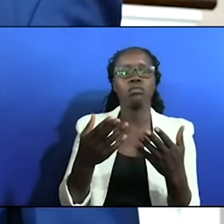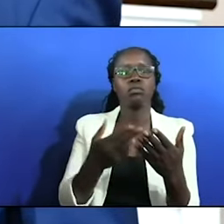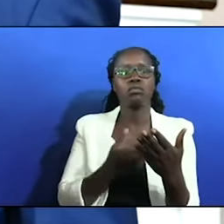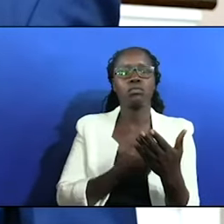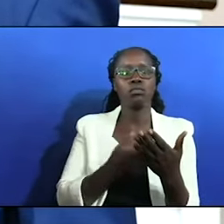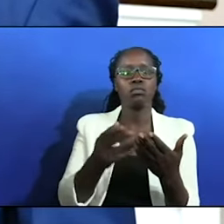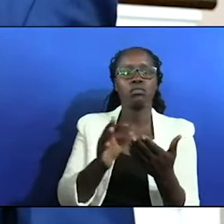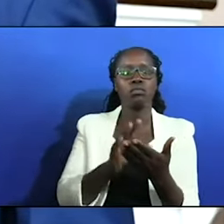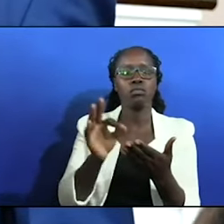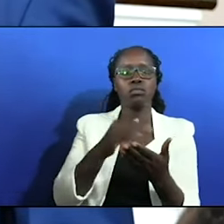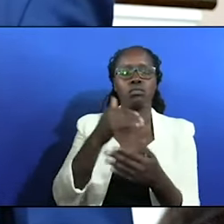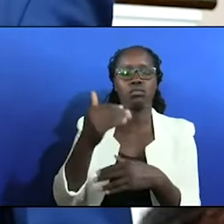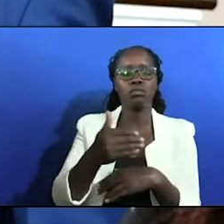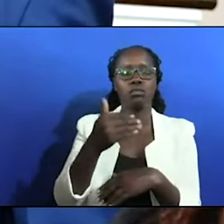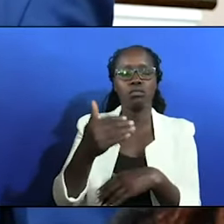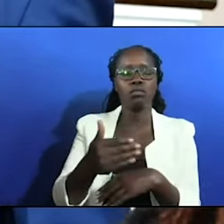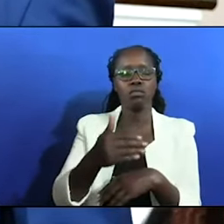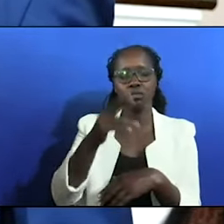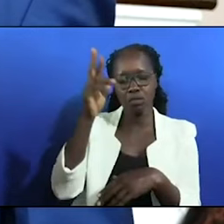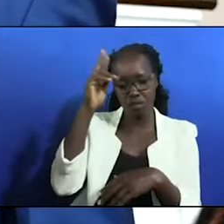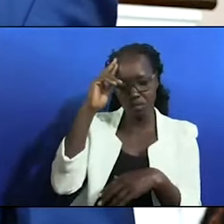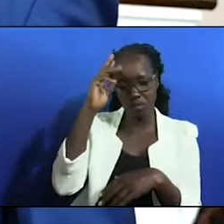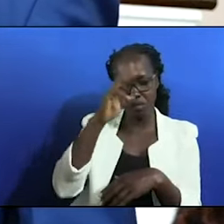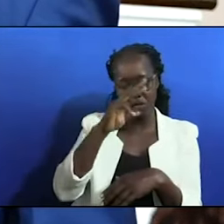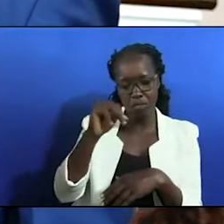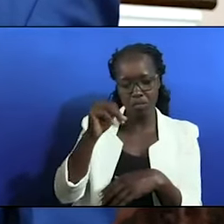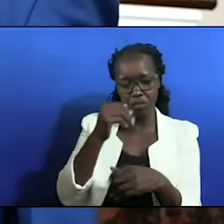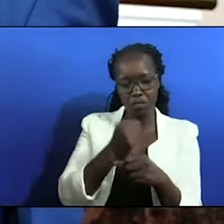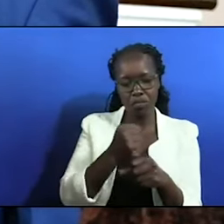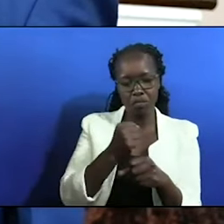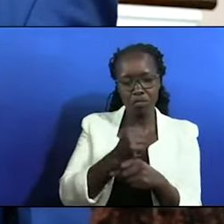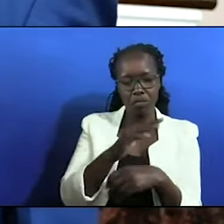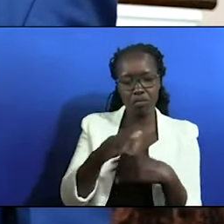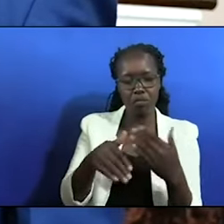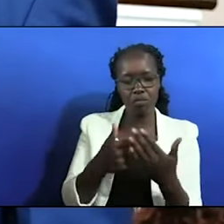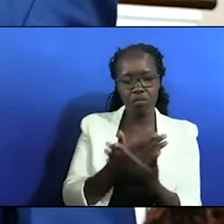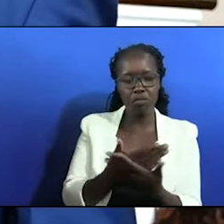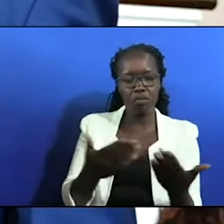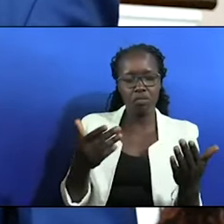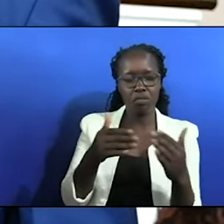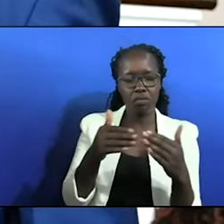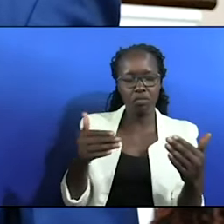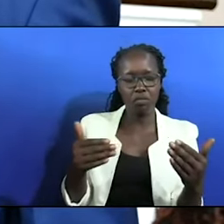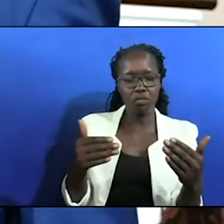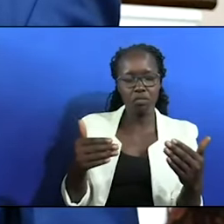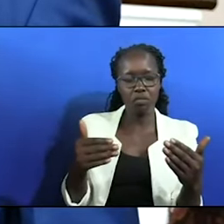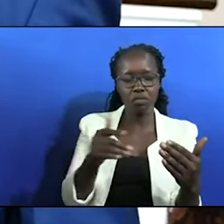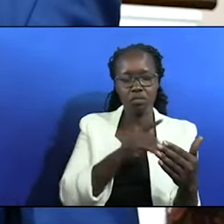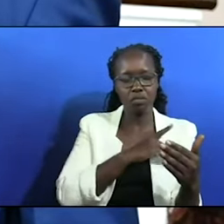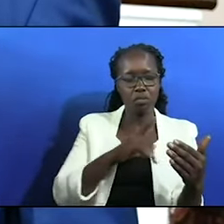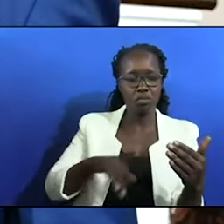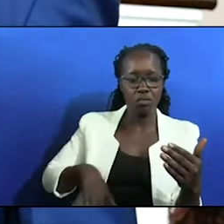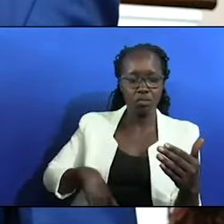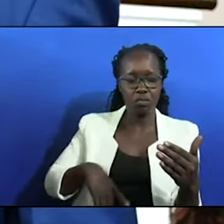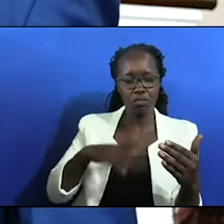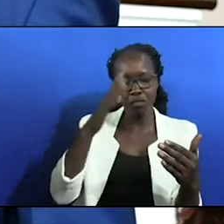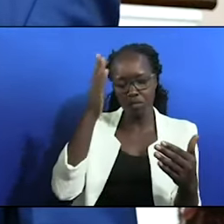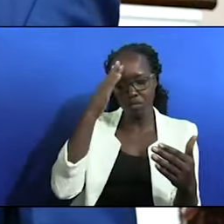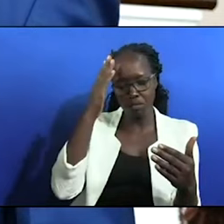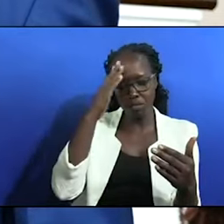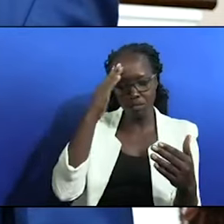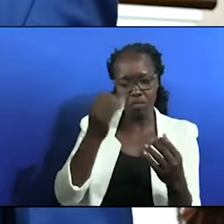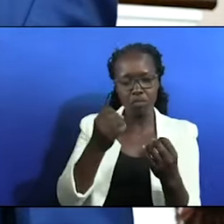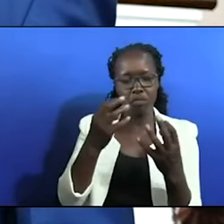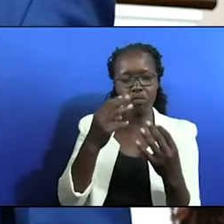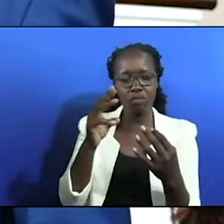Spirit always to remind them to do good things against bad things. And Lord, we know